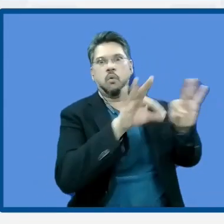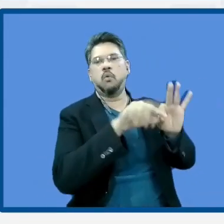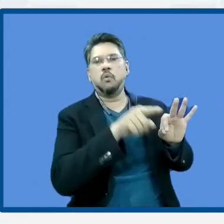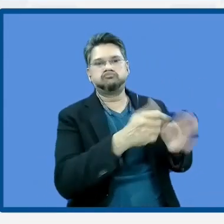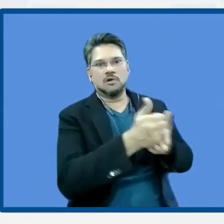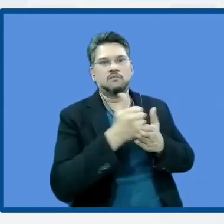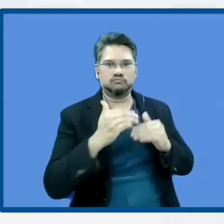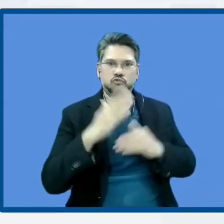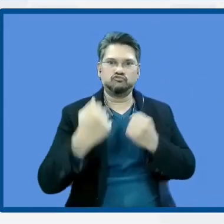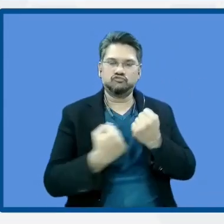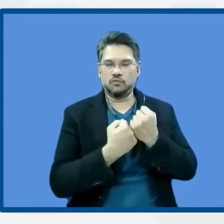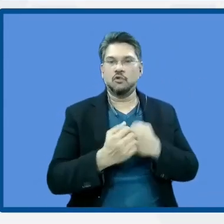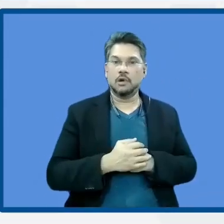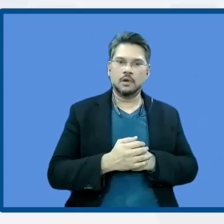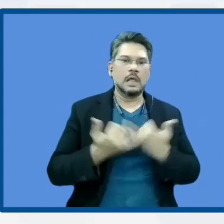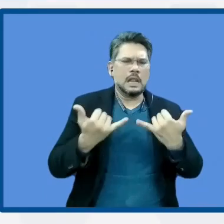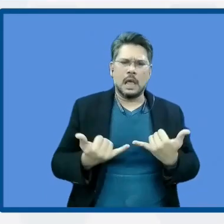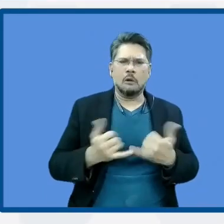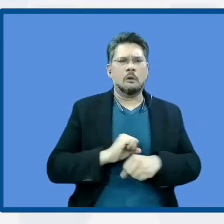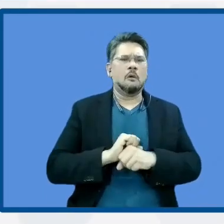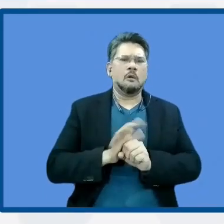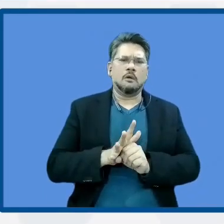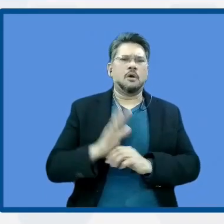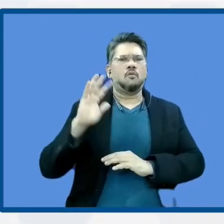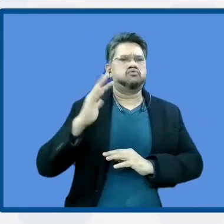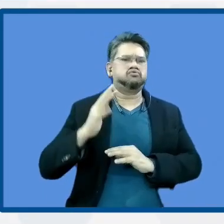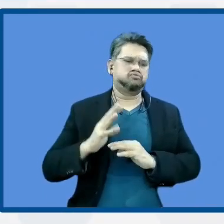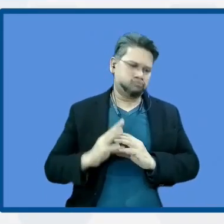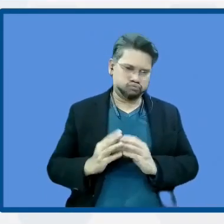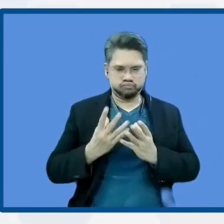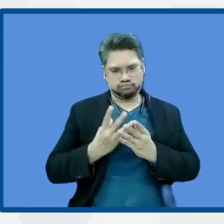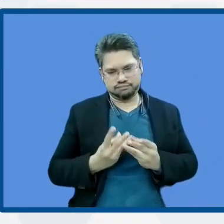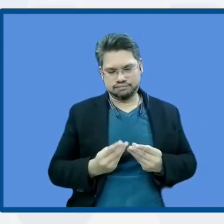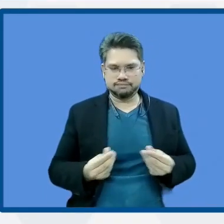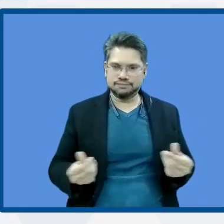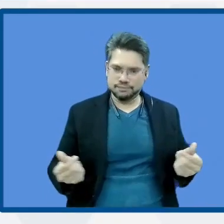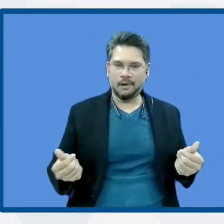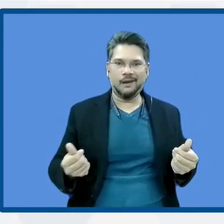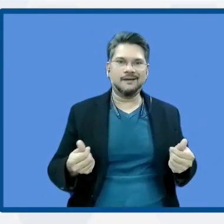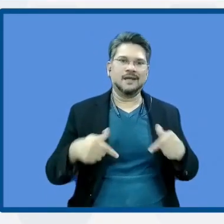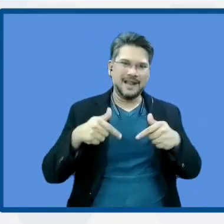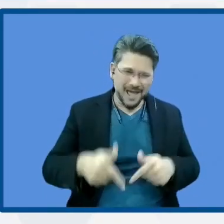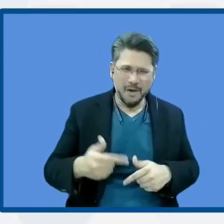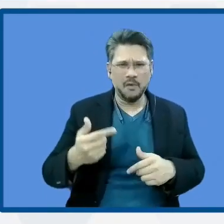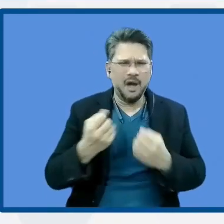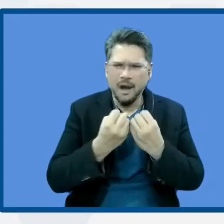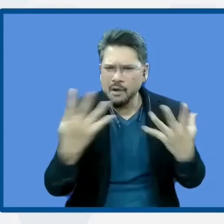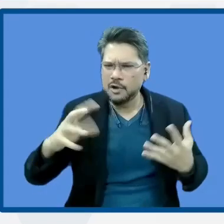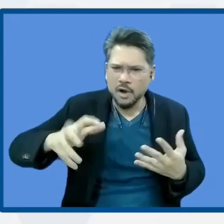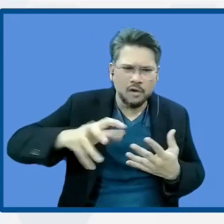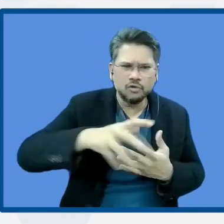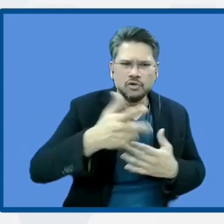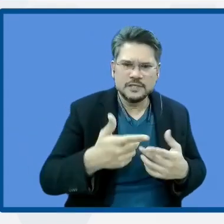that the pandemic's over, how many countries are really making some efforts to reinforce